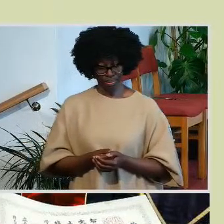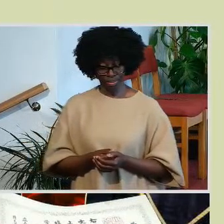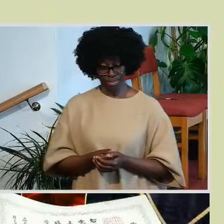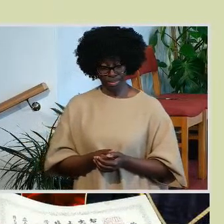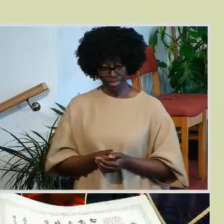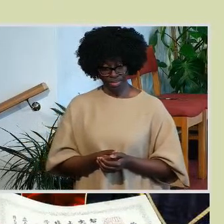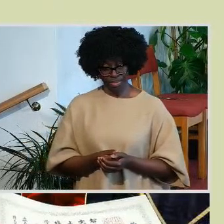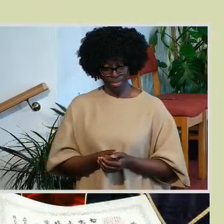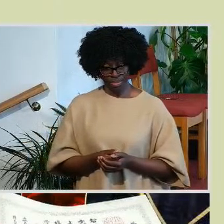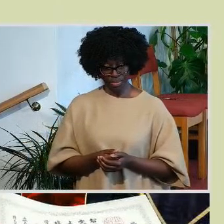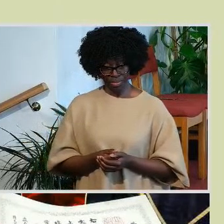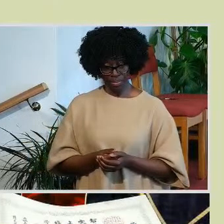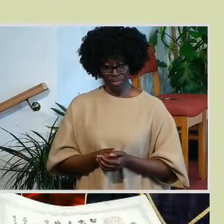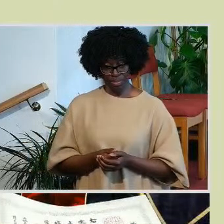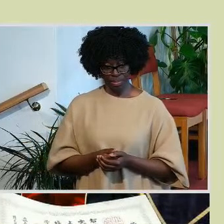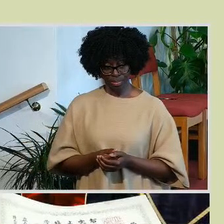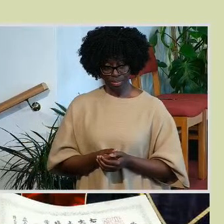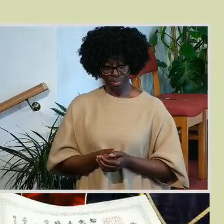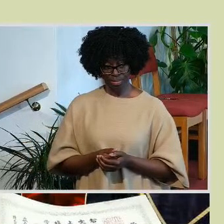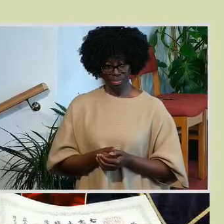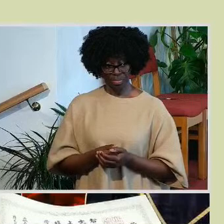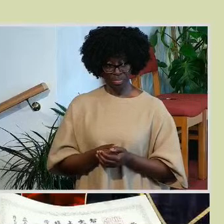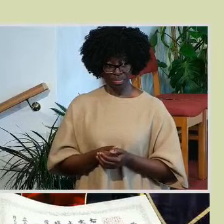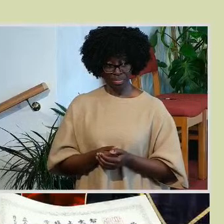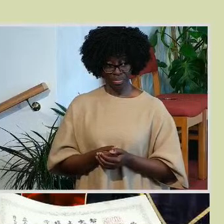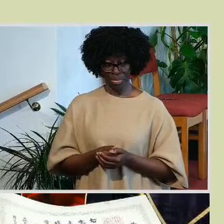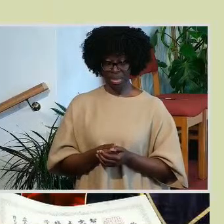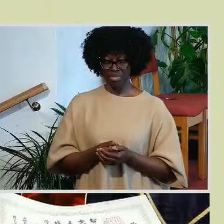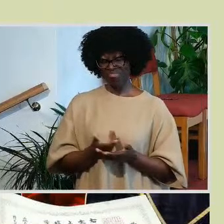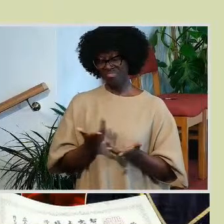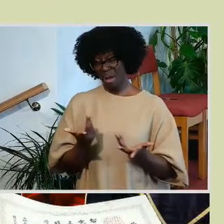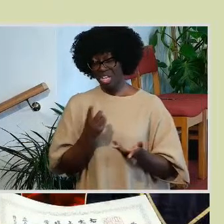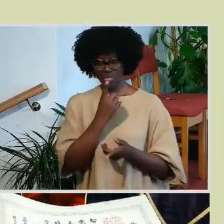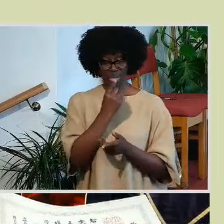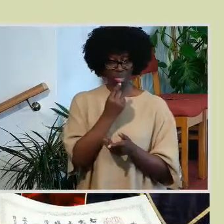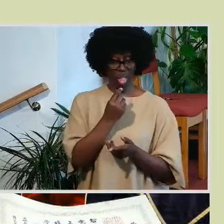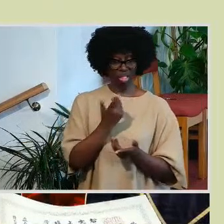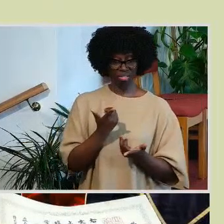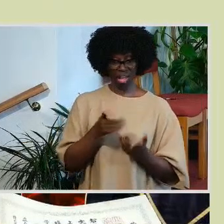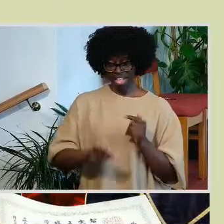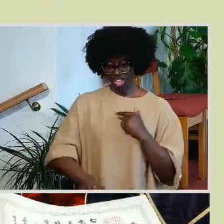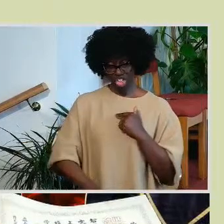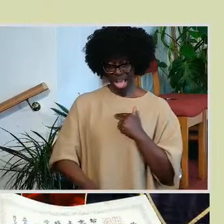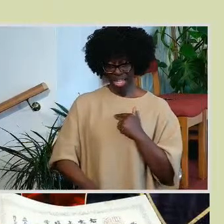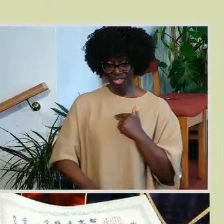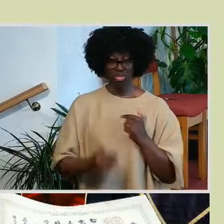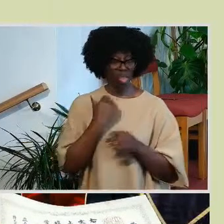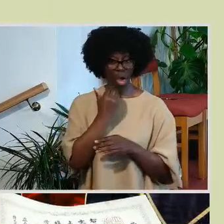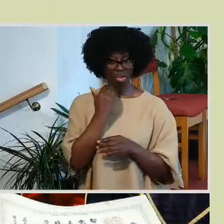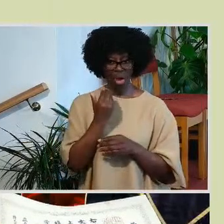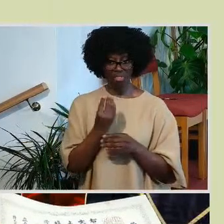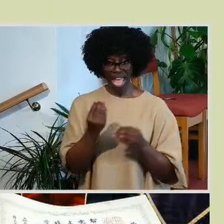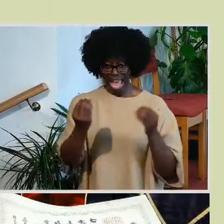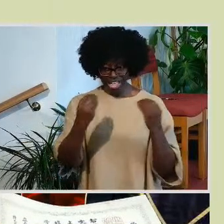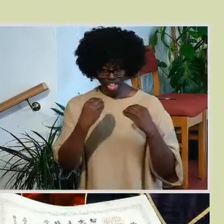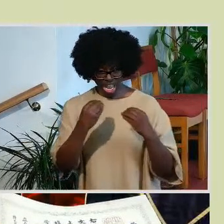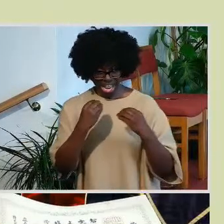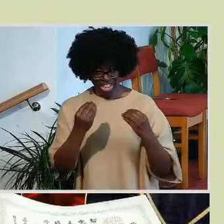And if you haven't been able to do that maybe as a child, you can still build that up even later on in life. So things that are important, things like